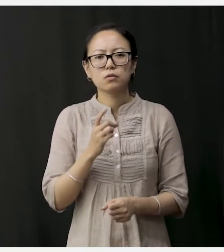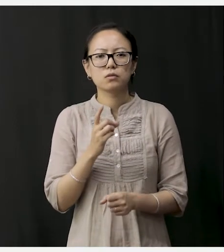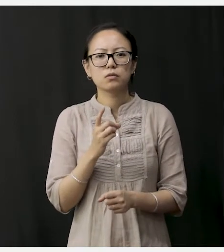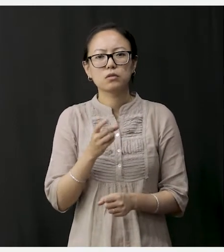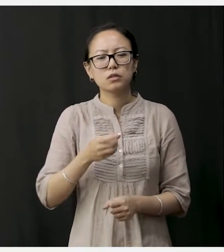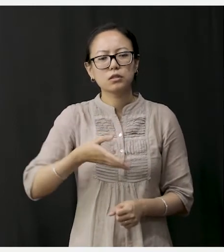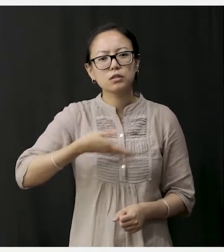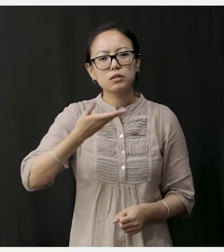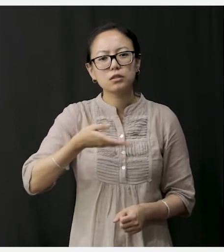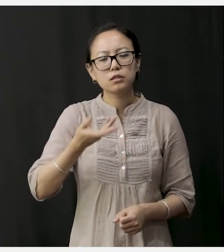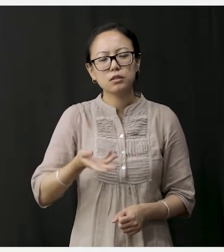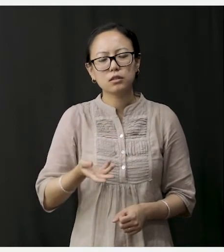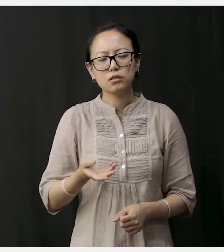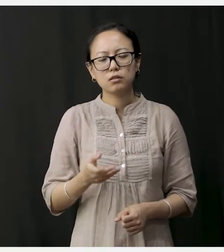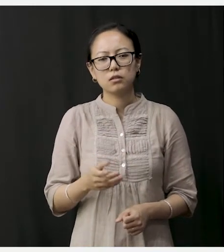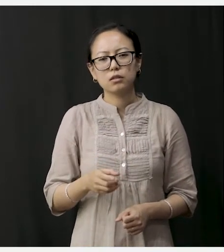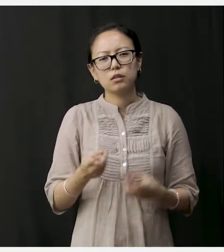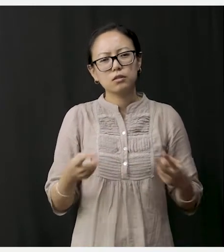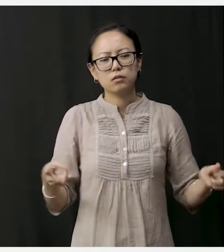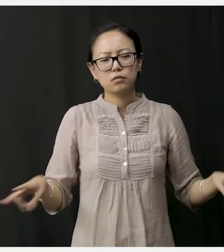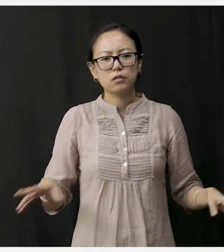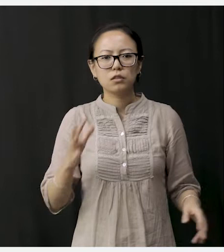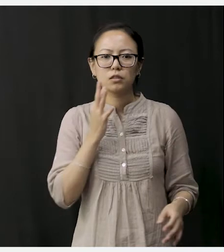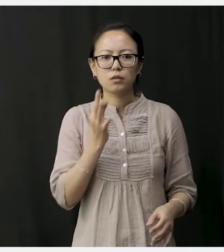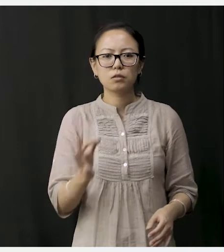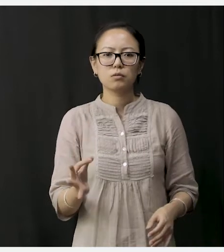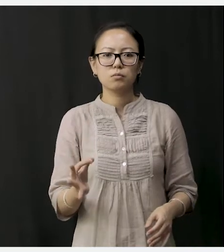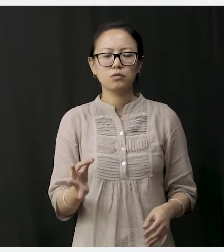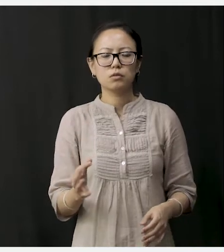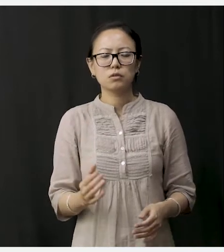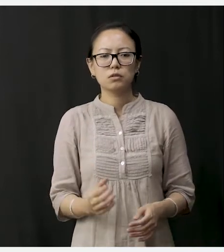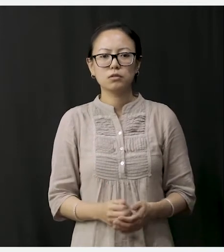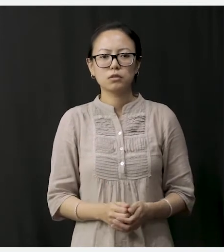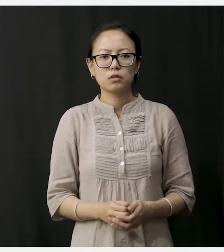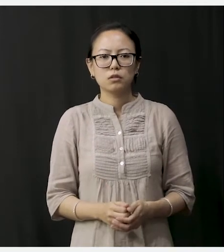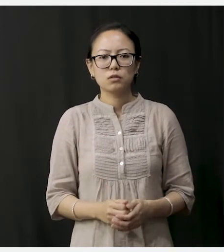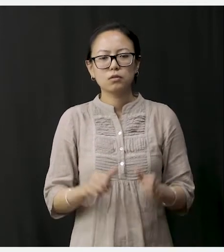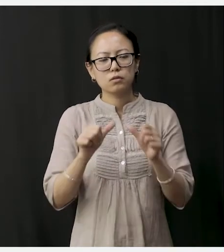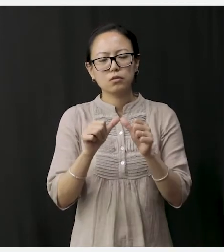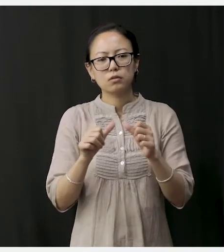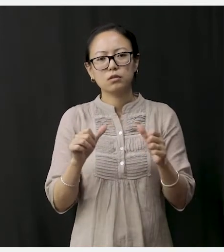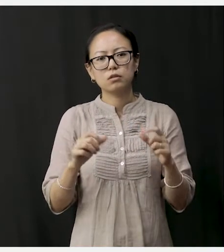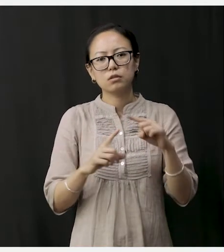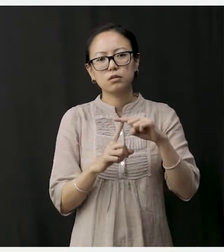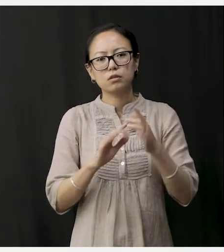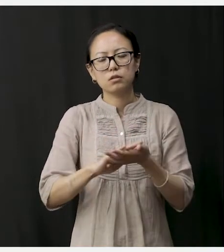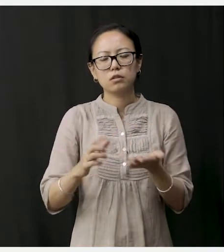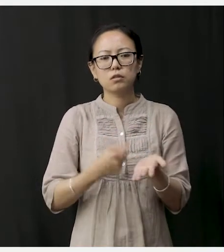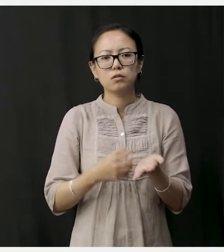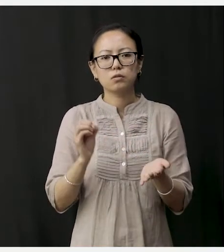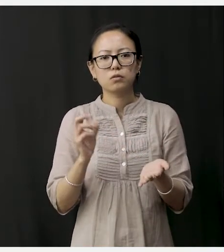very important things, okay? So which he used to write down in his diary. Now this Coach